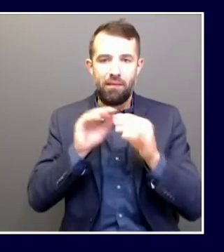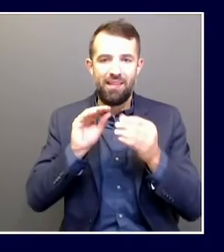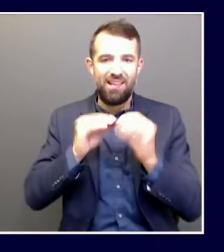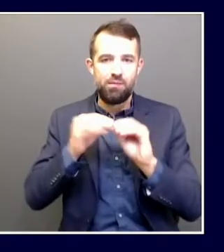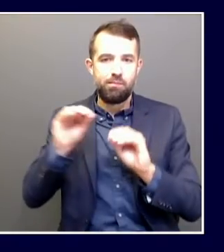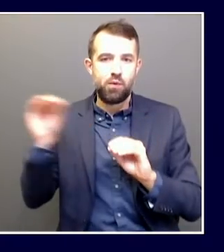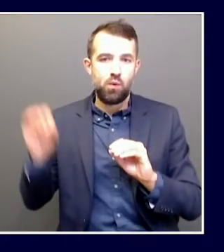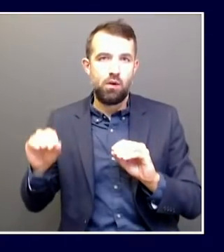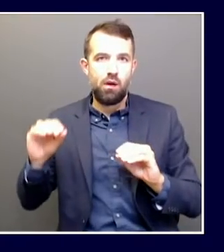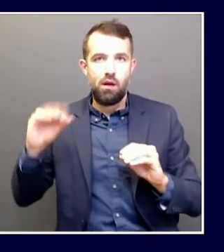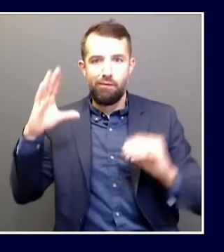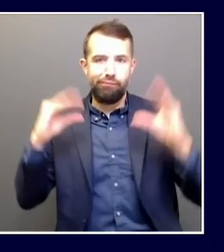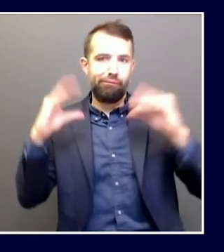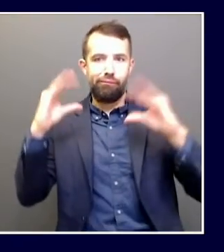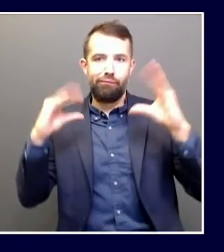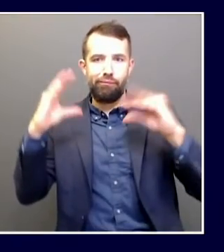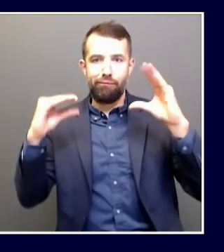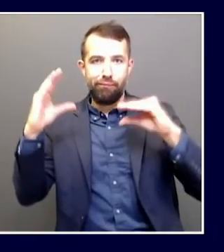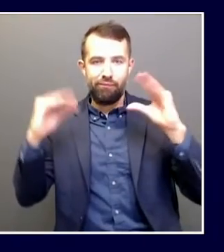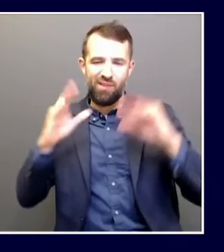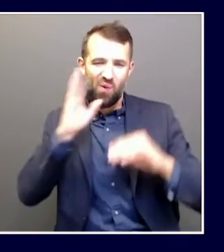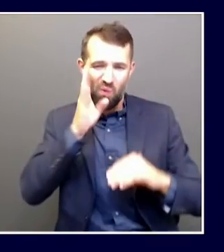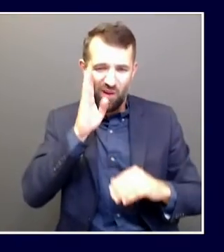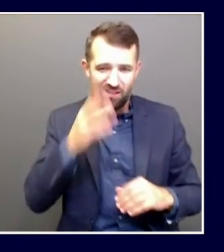percentage of them landing in the ICU with a